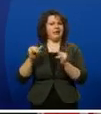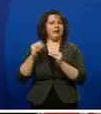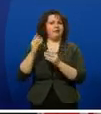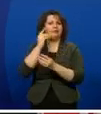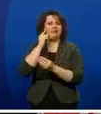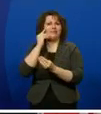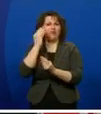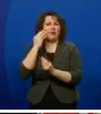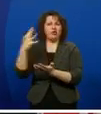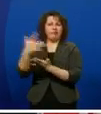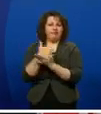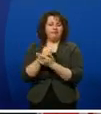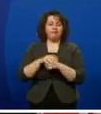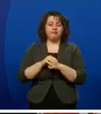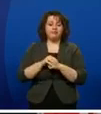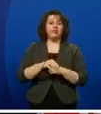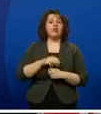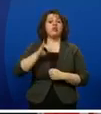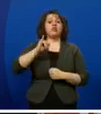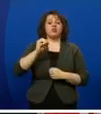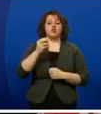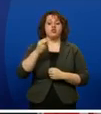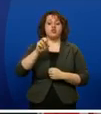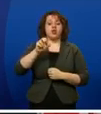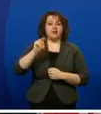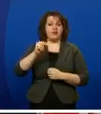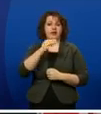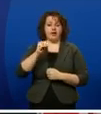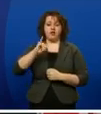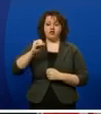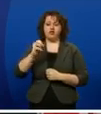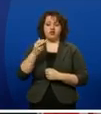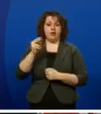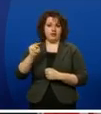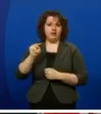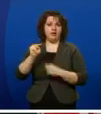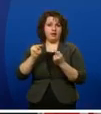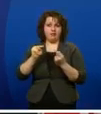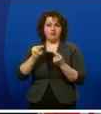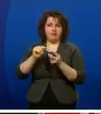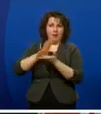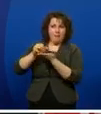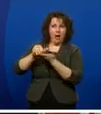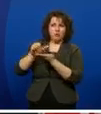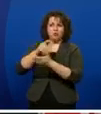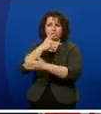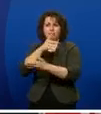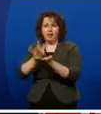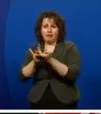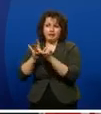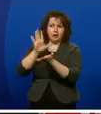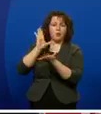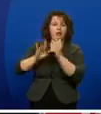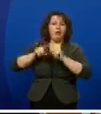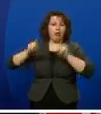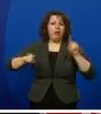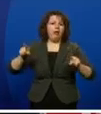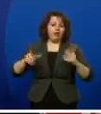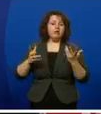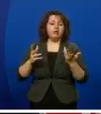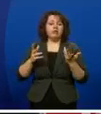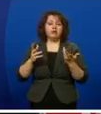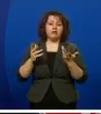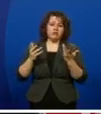data. While Johnson & Johnson allocations will fluctuate until later this month, we, with